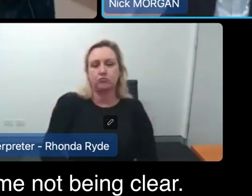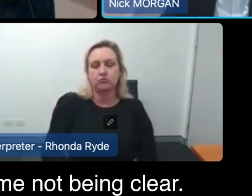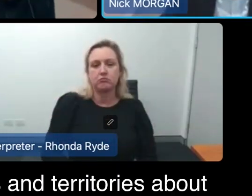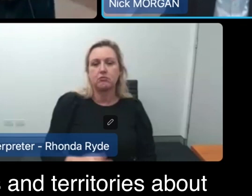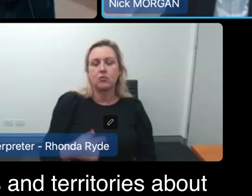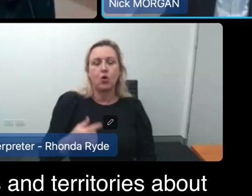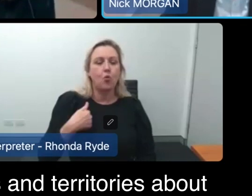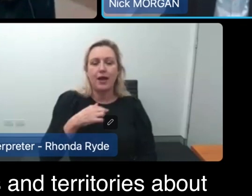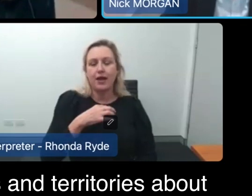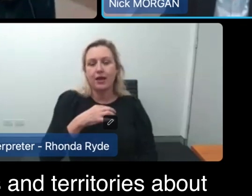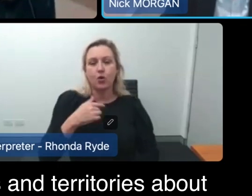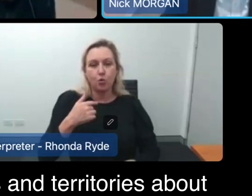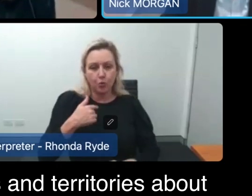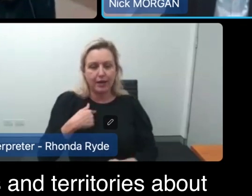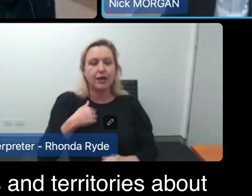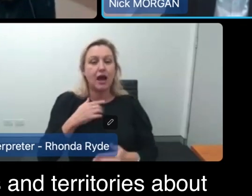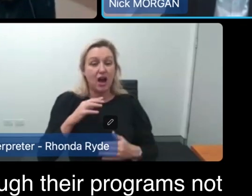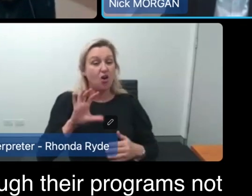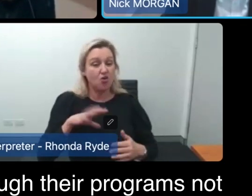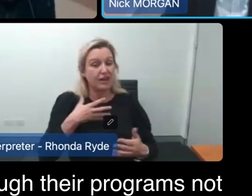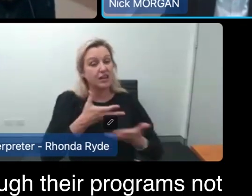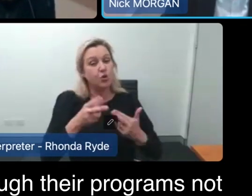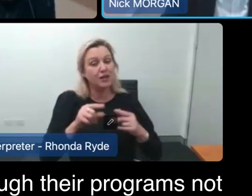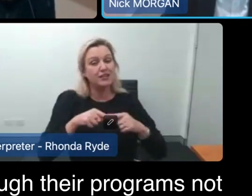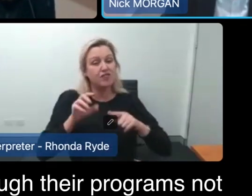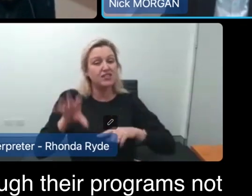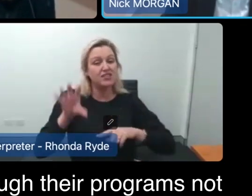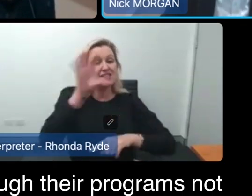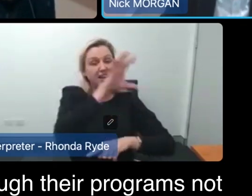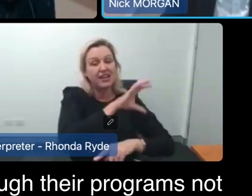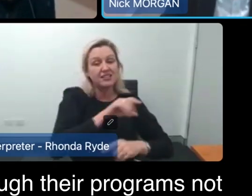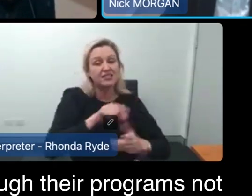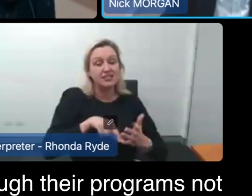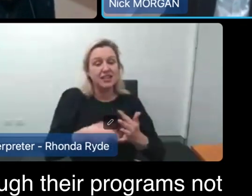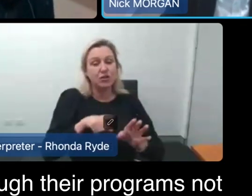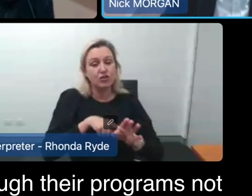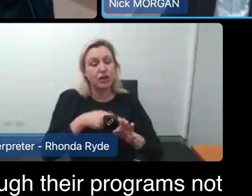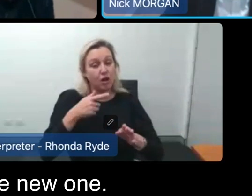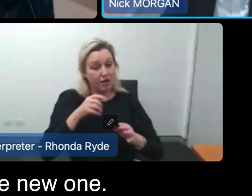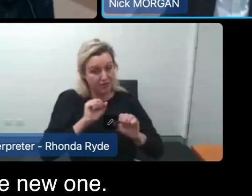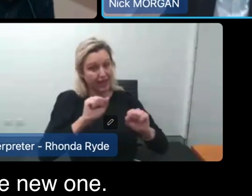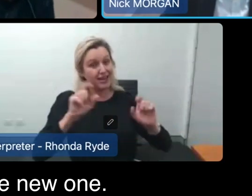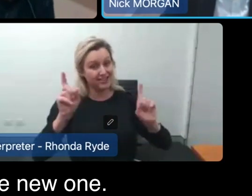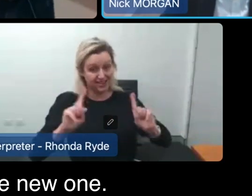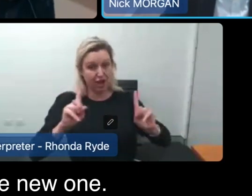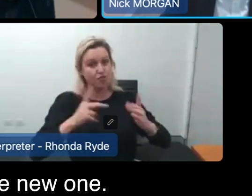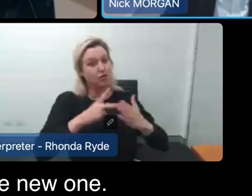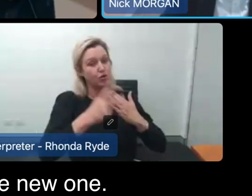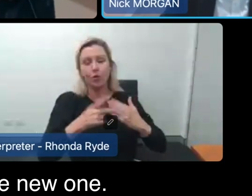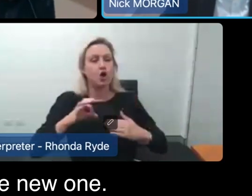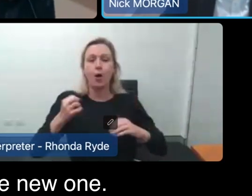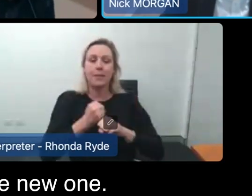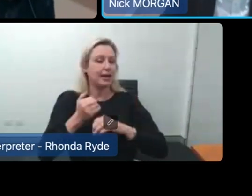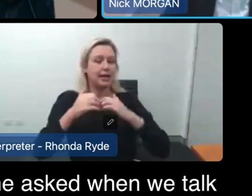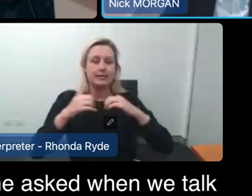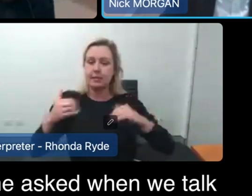being clear. We are engaging with states and territories about delivering a loan scheme through their programs, not creating a separate new